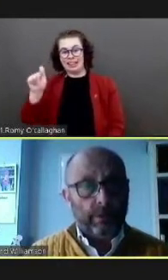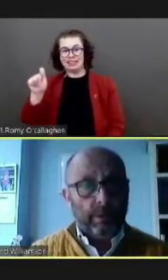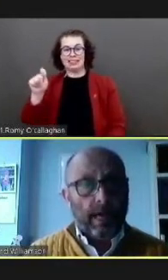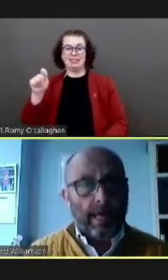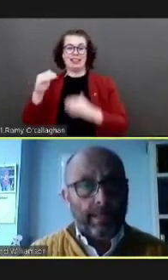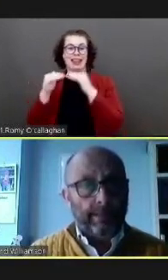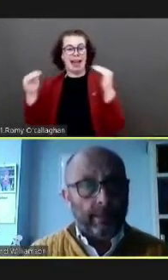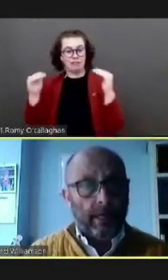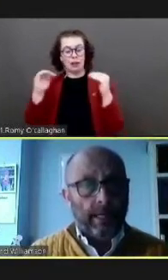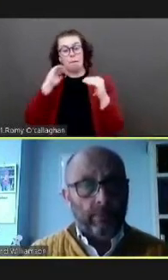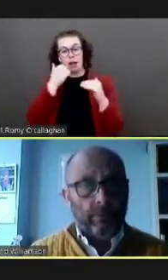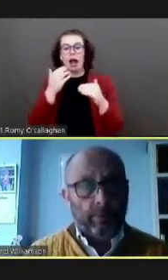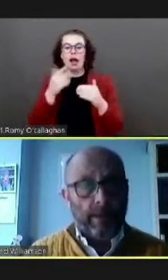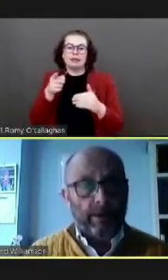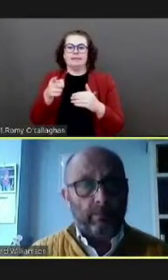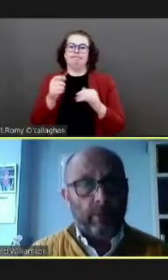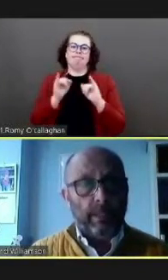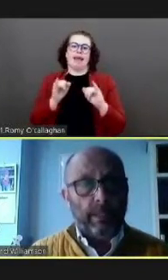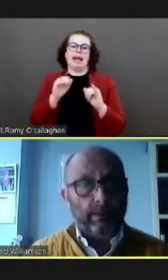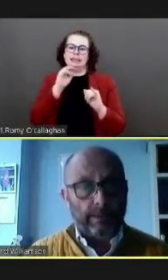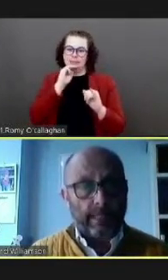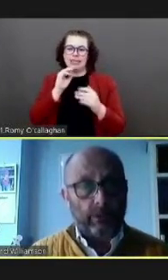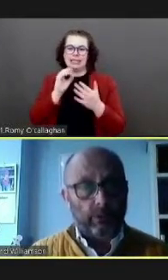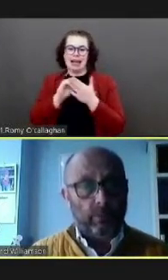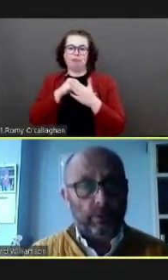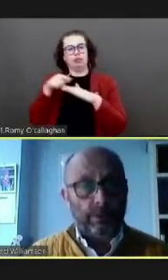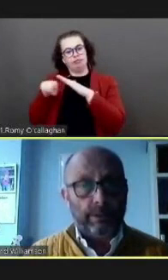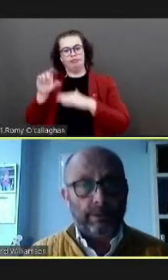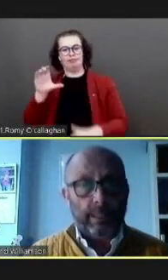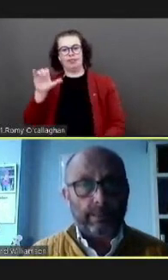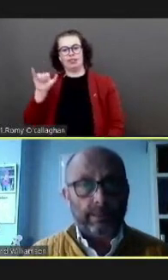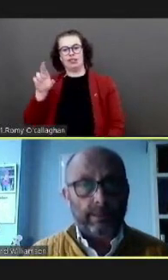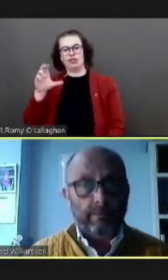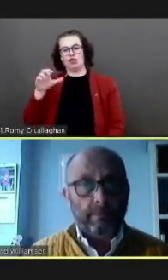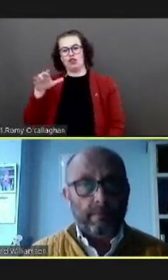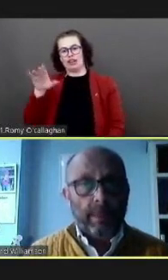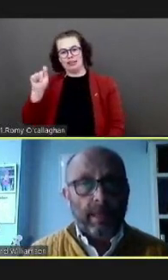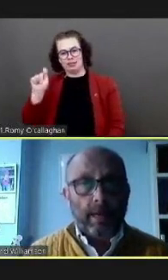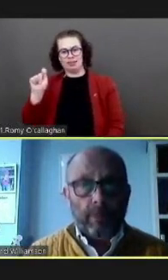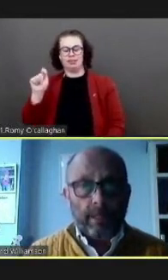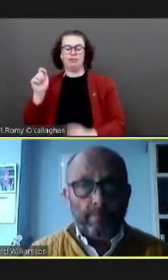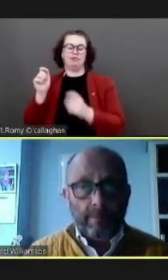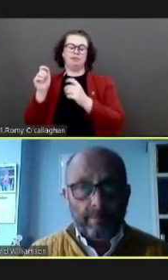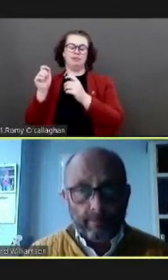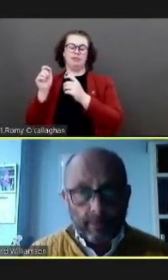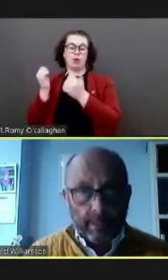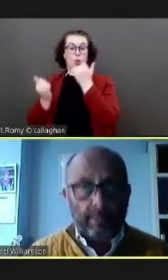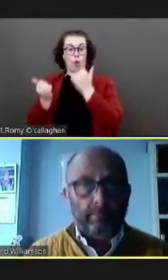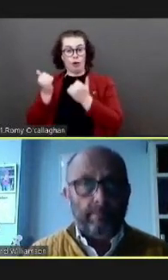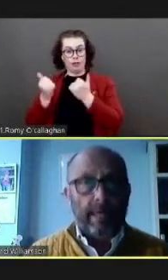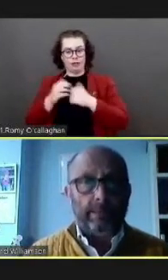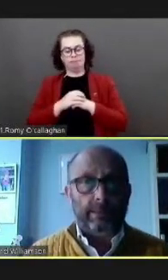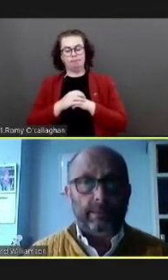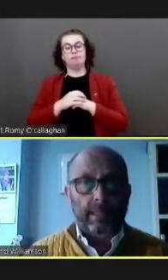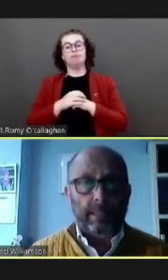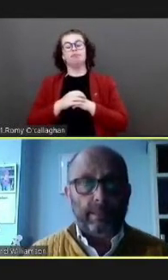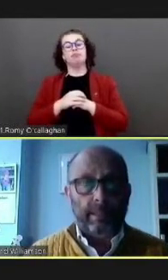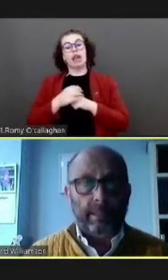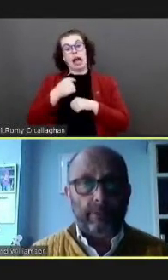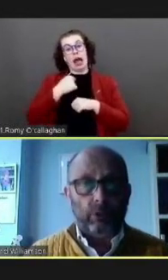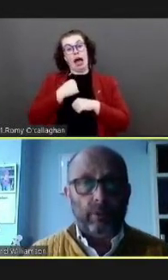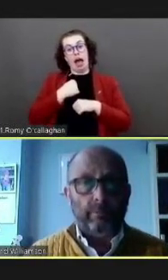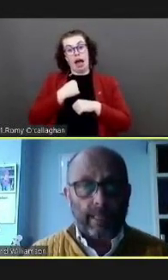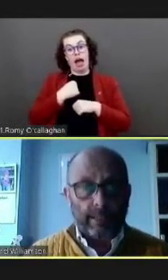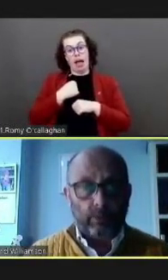court. And I was preparing a pre-sanctioned report in this case. And when I met